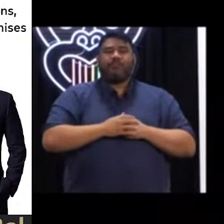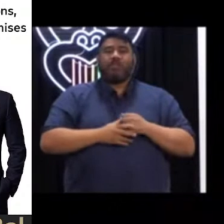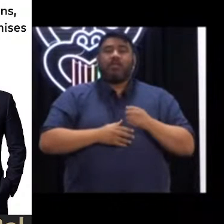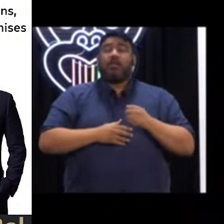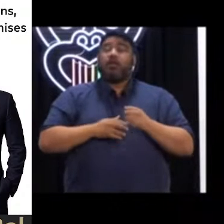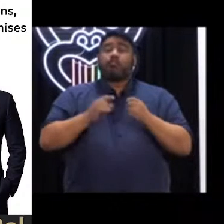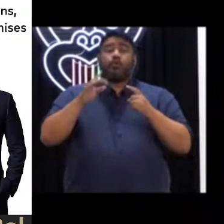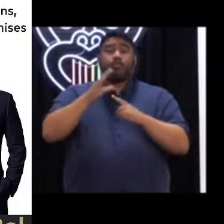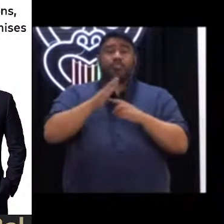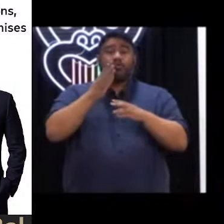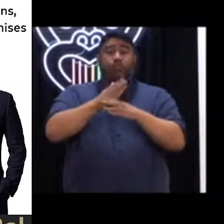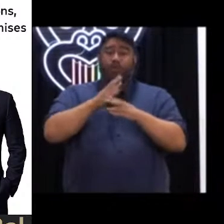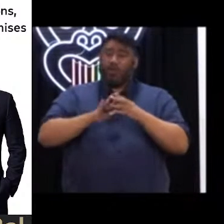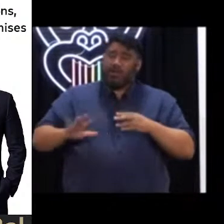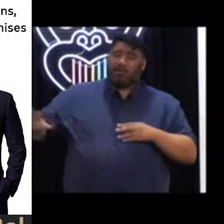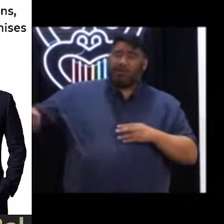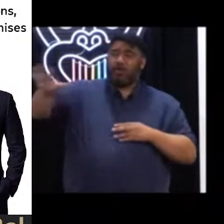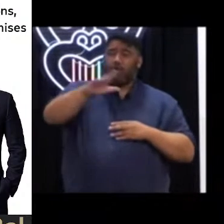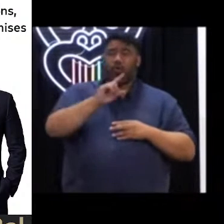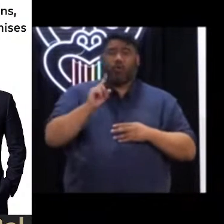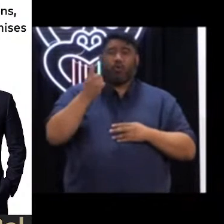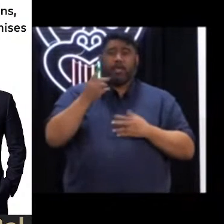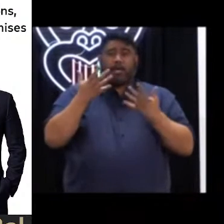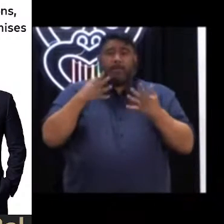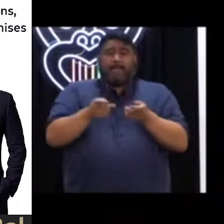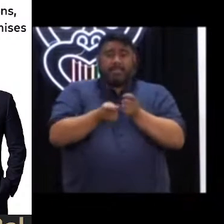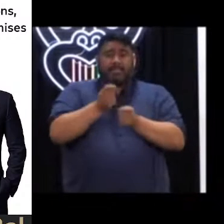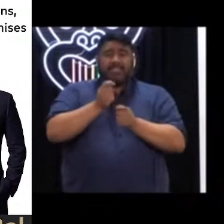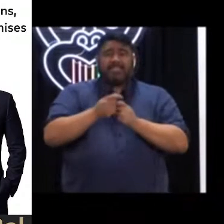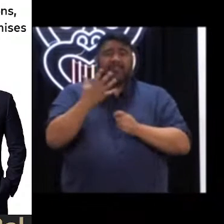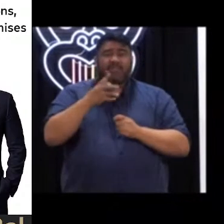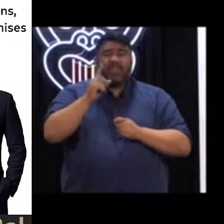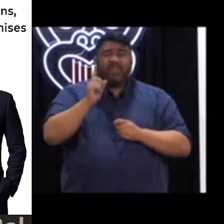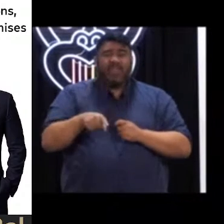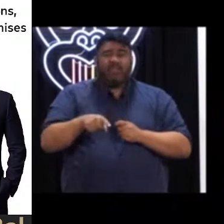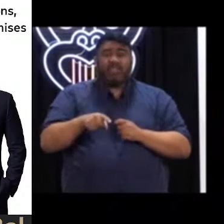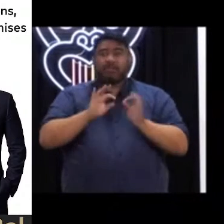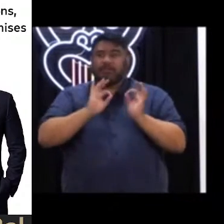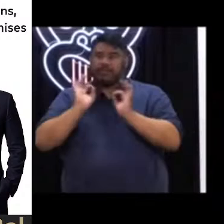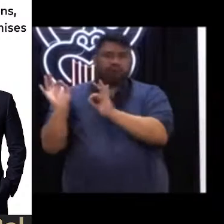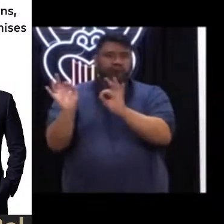15,685 essential workers across the Auckland region with no positive cases identified.